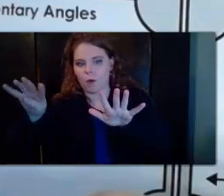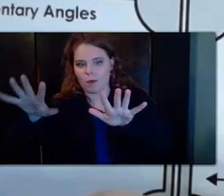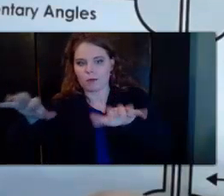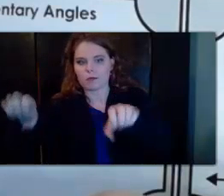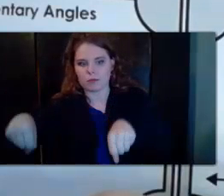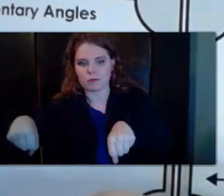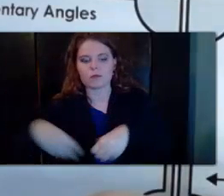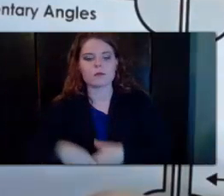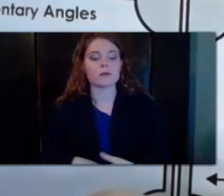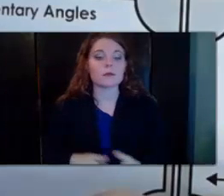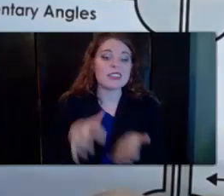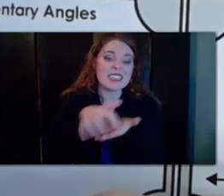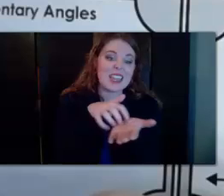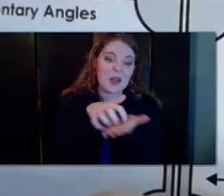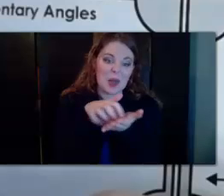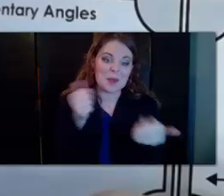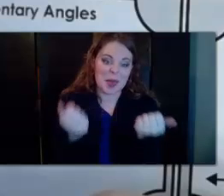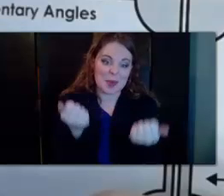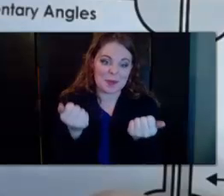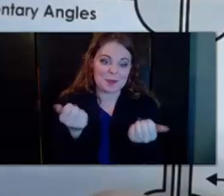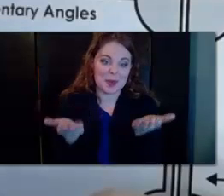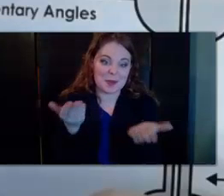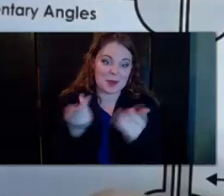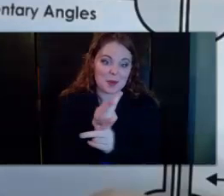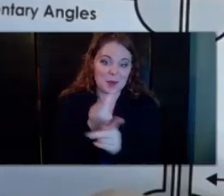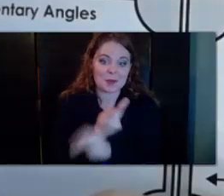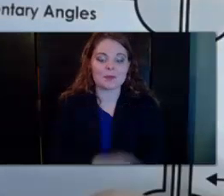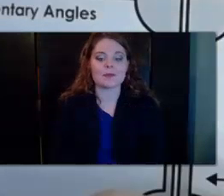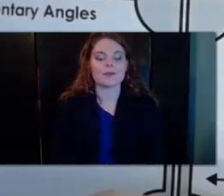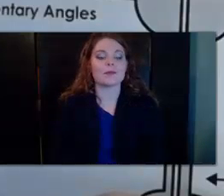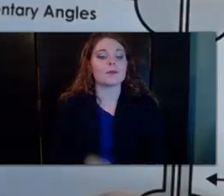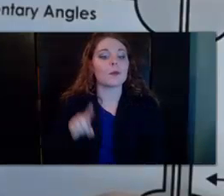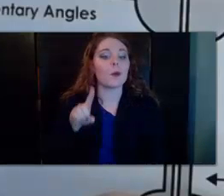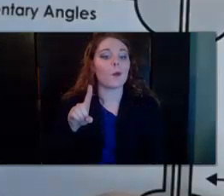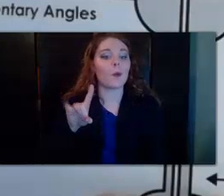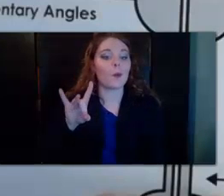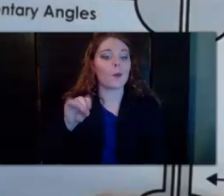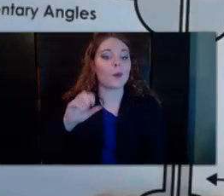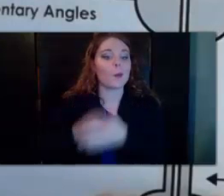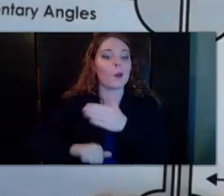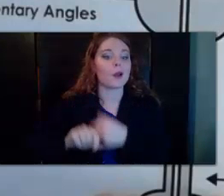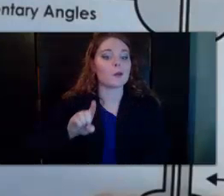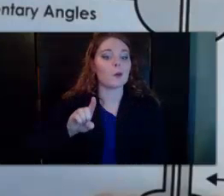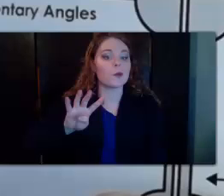You might have to grab a calculator for this, but 180 minus 145